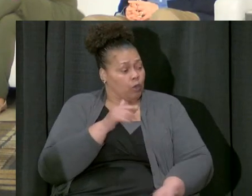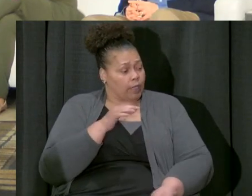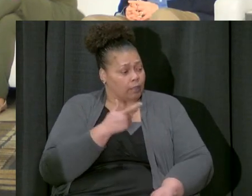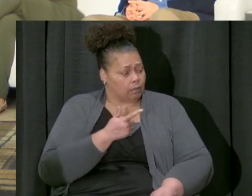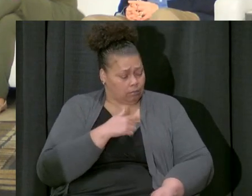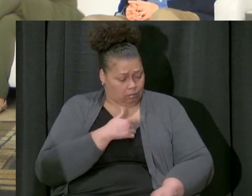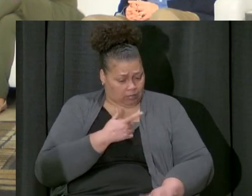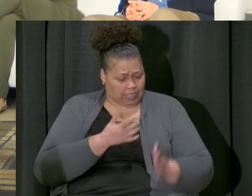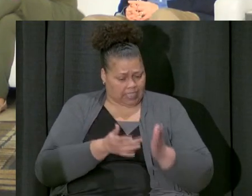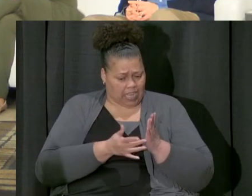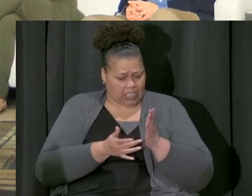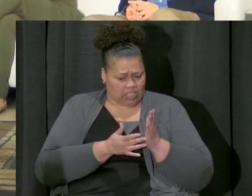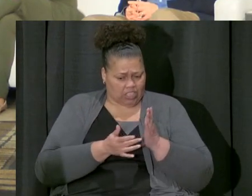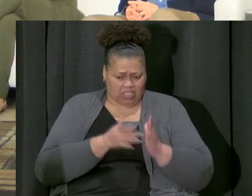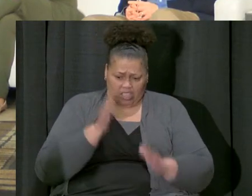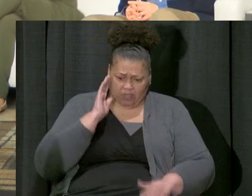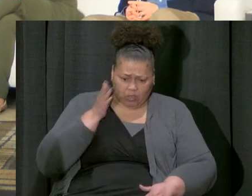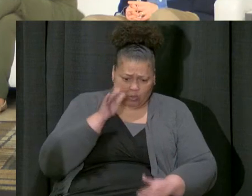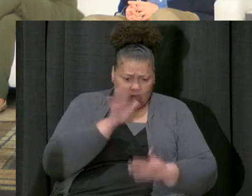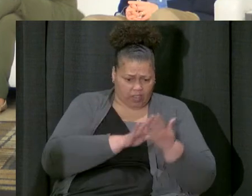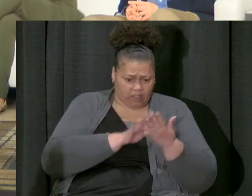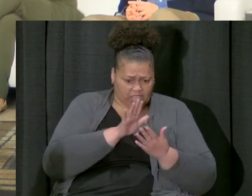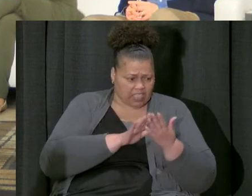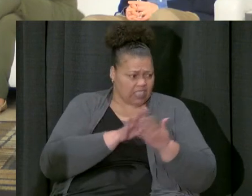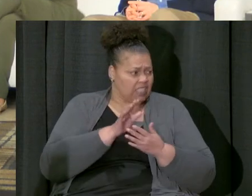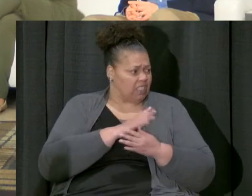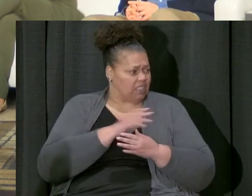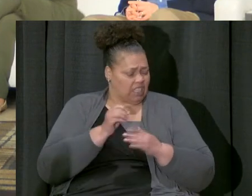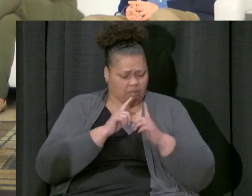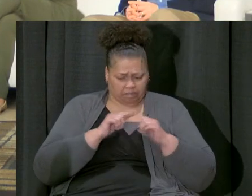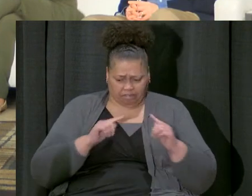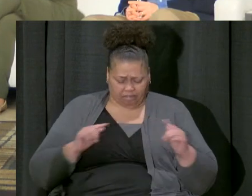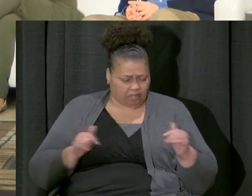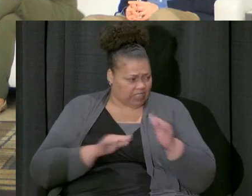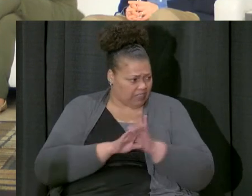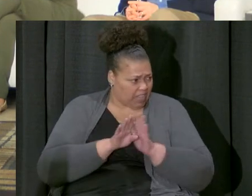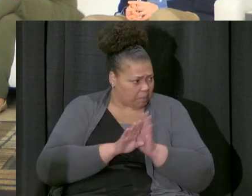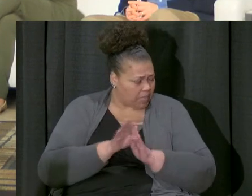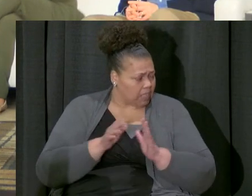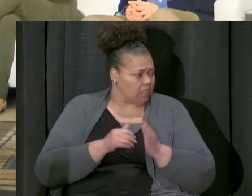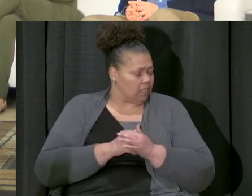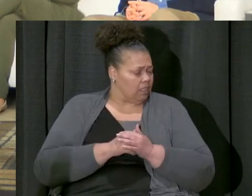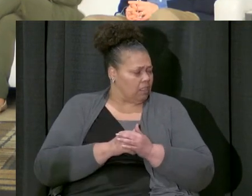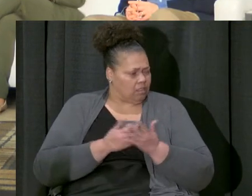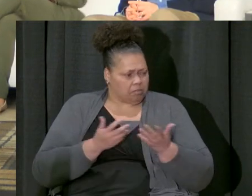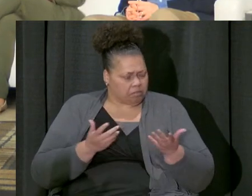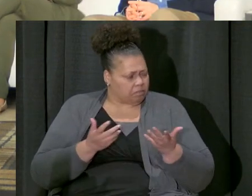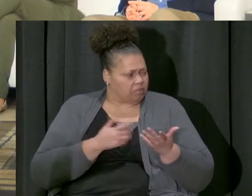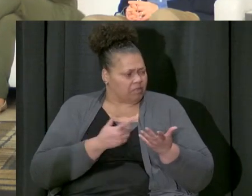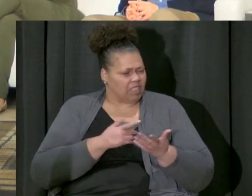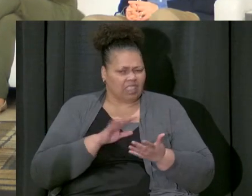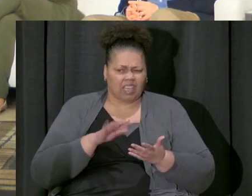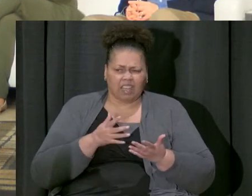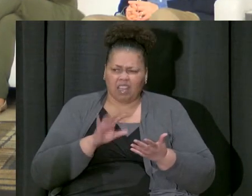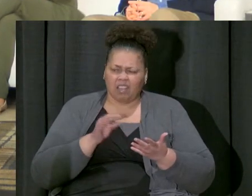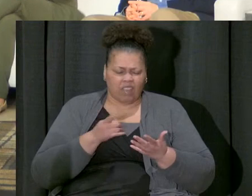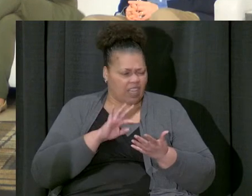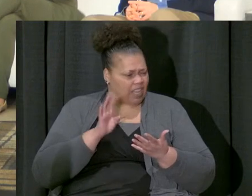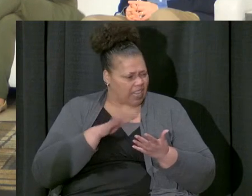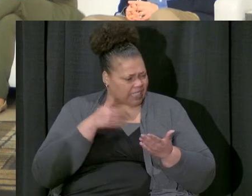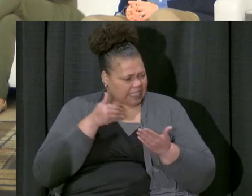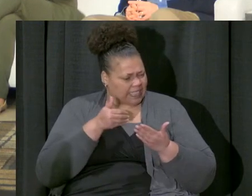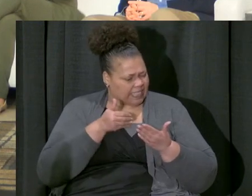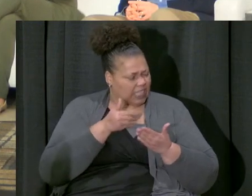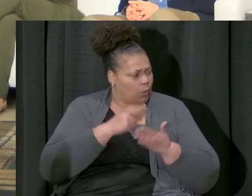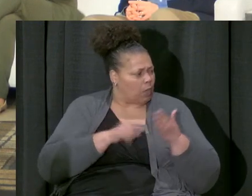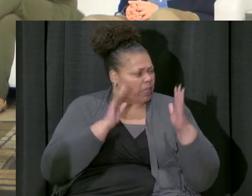these technologies, the future of interfaces as they're starting to develop, we're kind of bordering, well, what we can